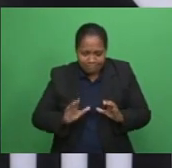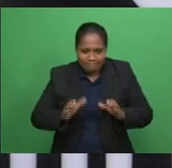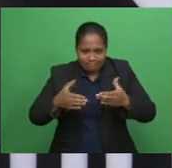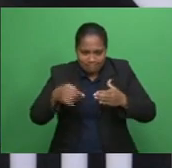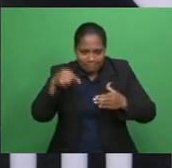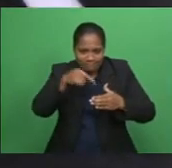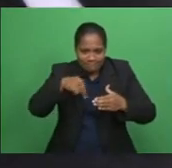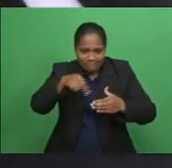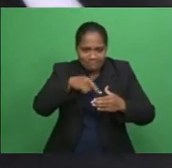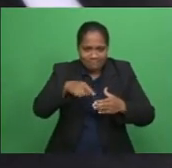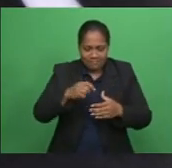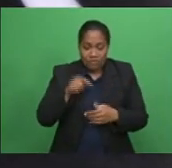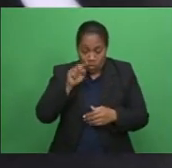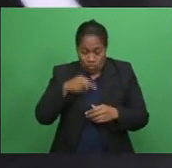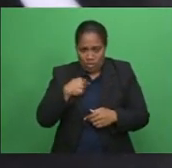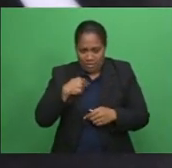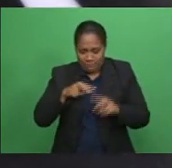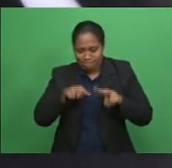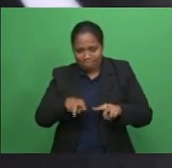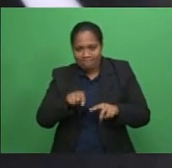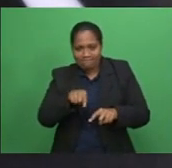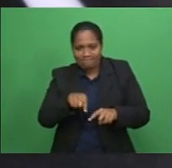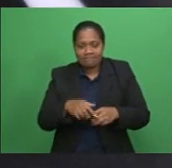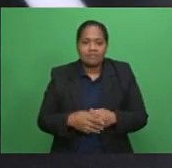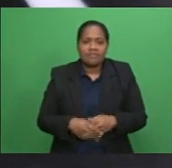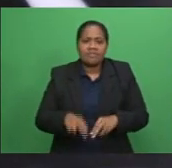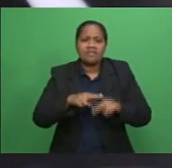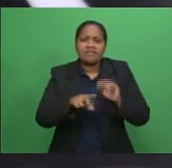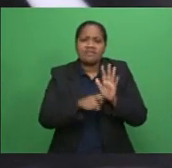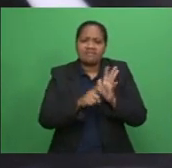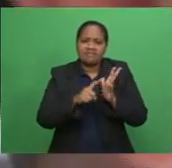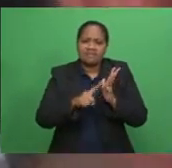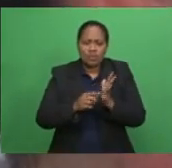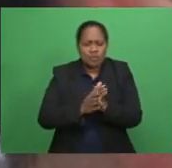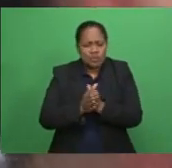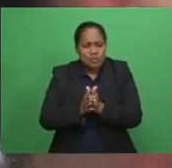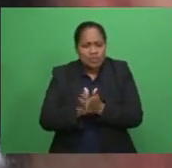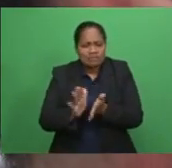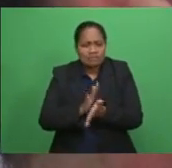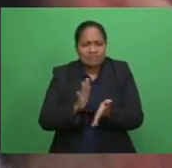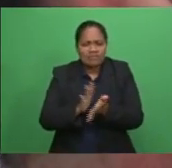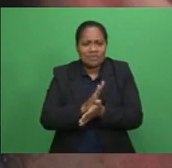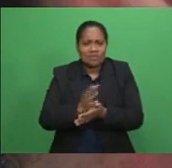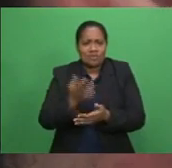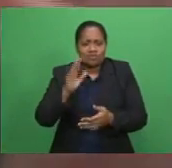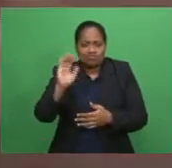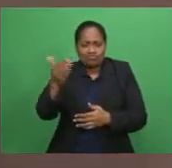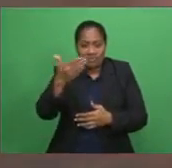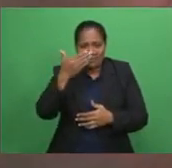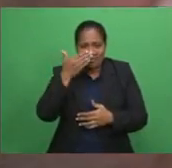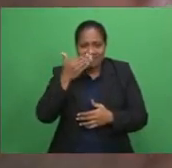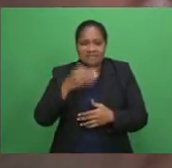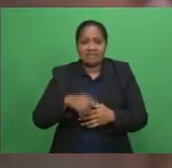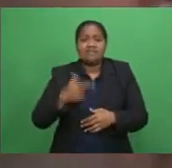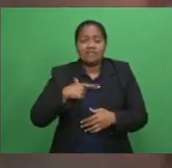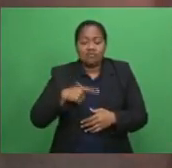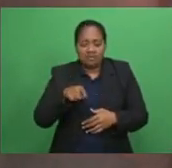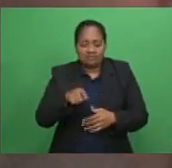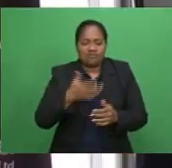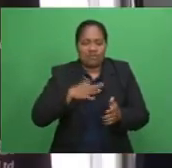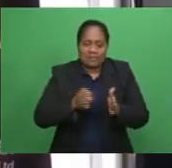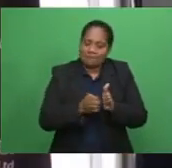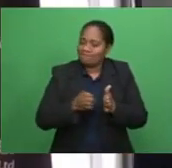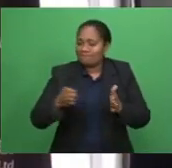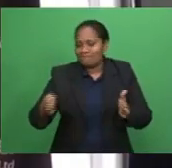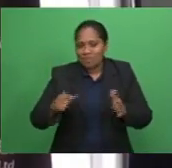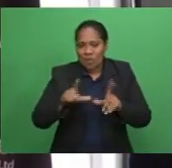thing that I look at. The FRU is pleased with the results the Welshman has produced so far, one of the reasons why they have extended his contract.